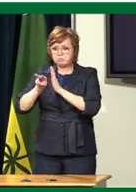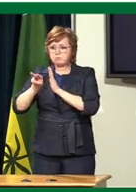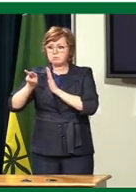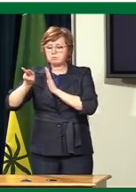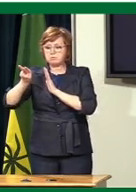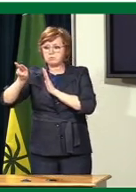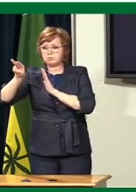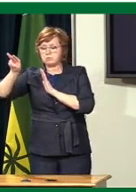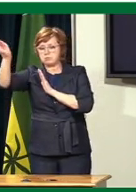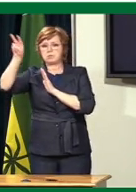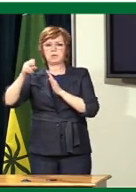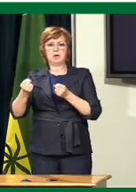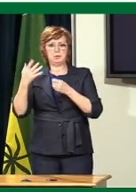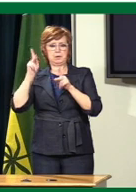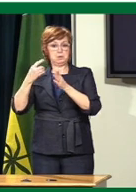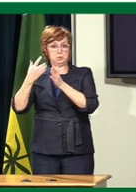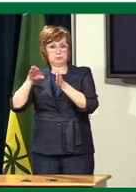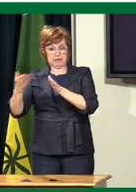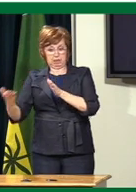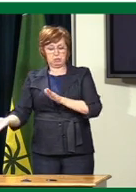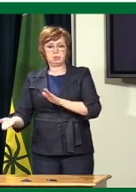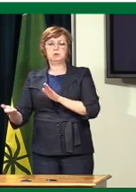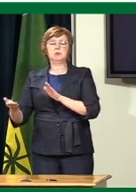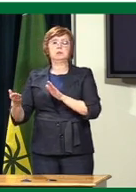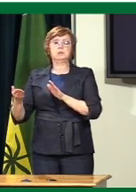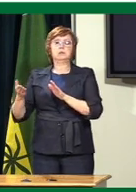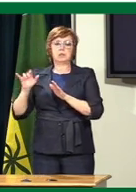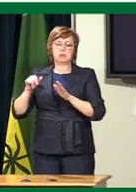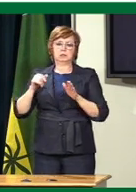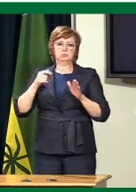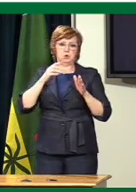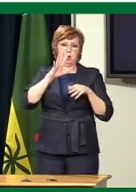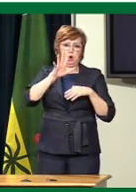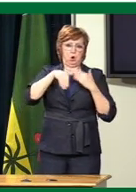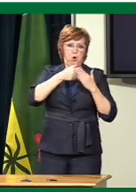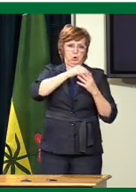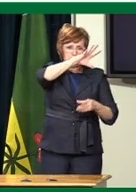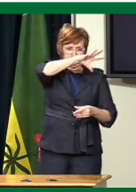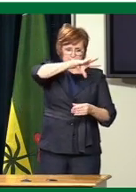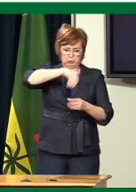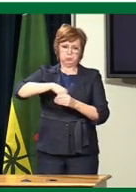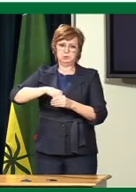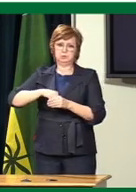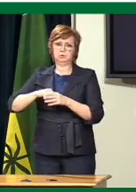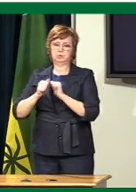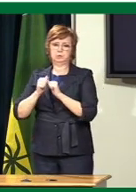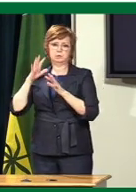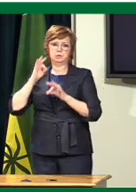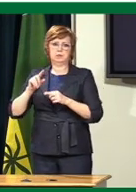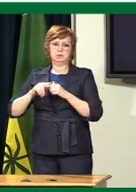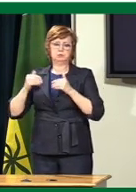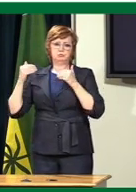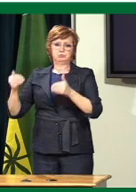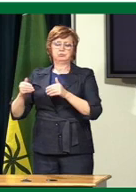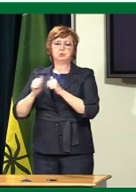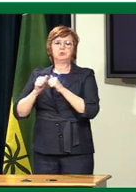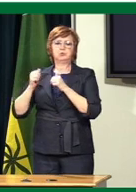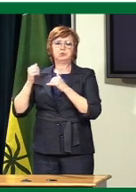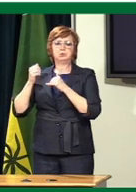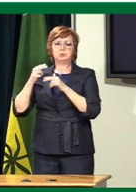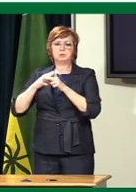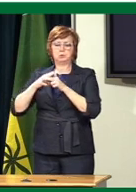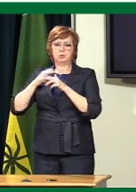what we will use to actually trigger and build out, staff out the field hospitals. And I just ask if Derek had